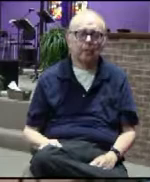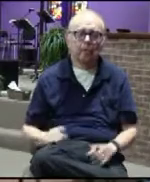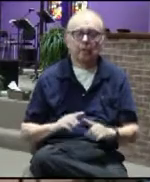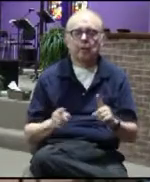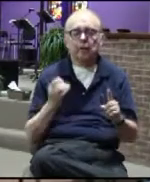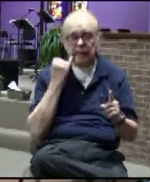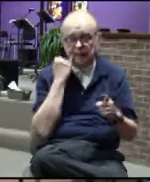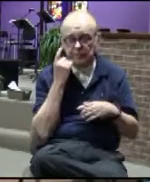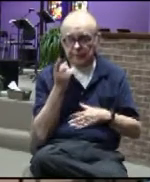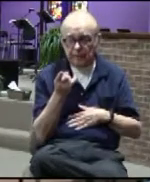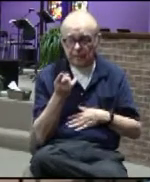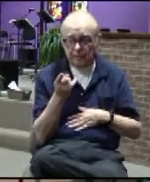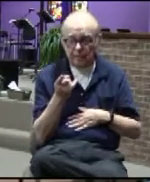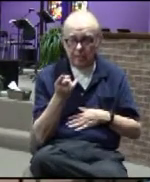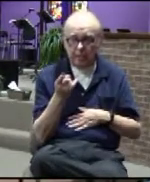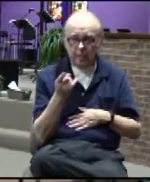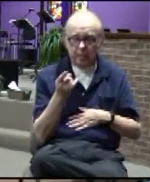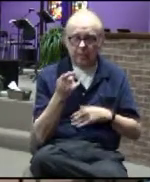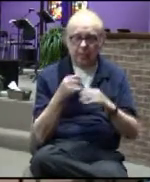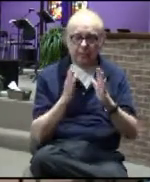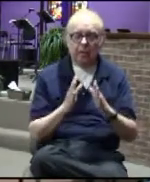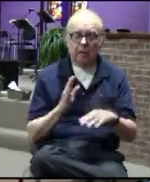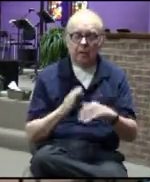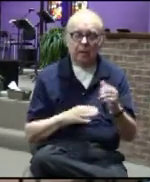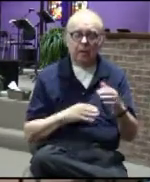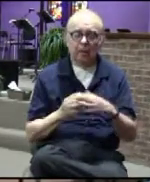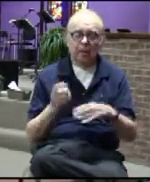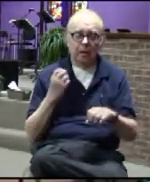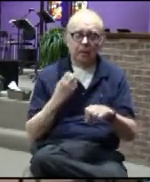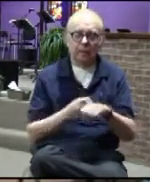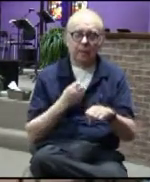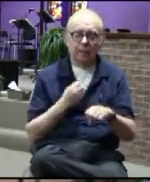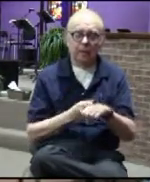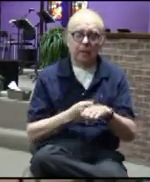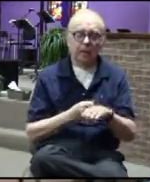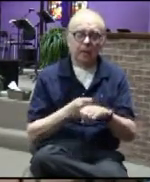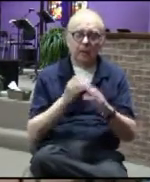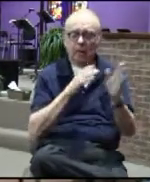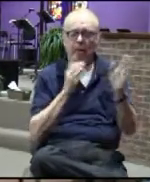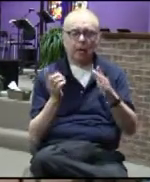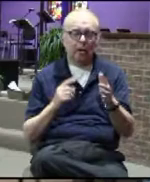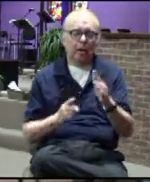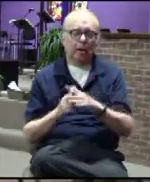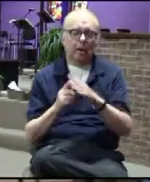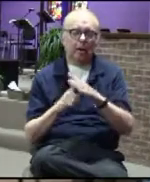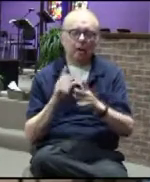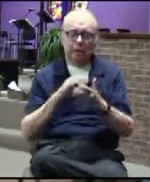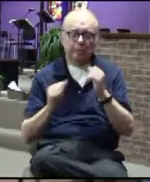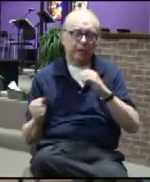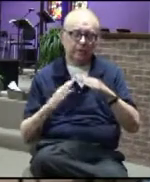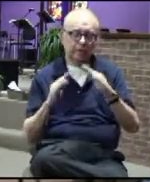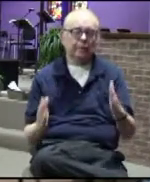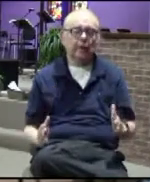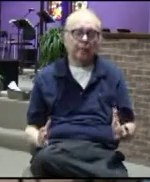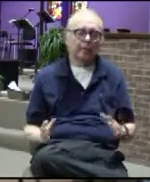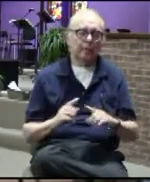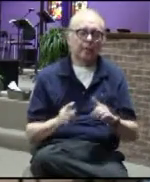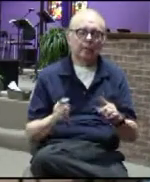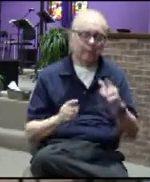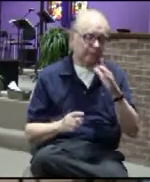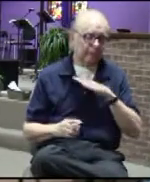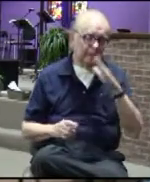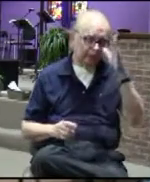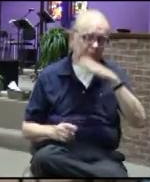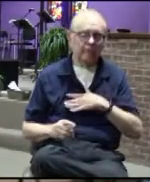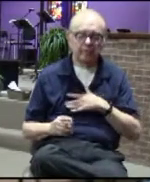but if your house is built on the rock the storms may come and take the roof off of your house but ladies